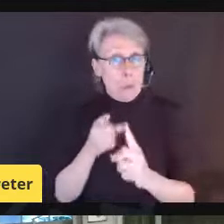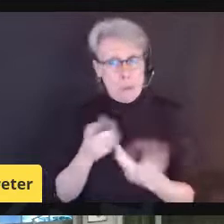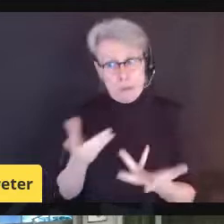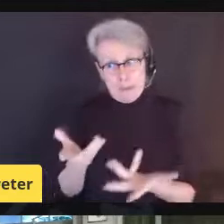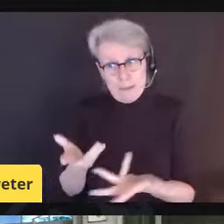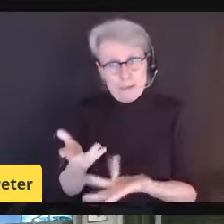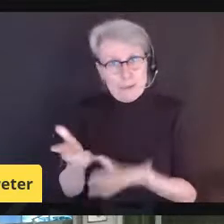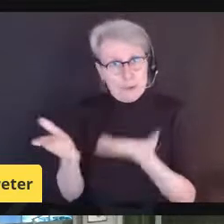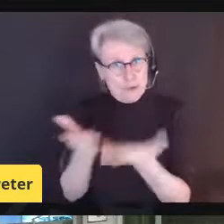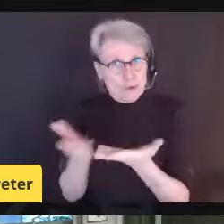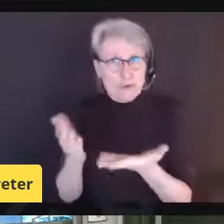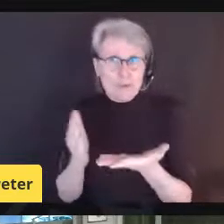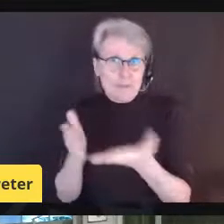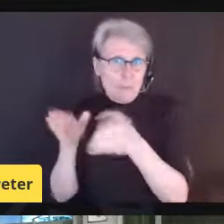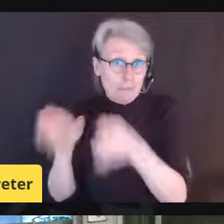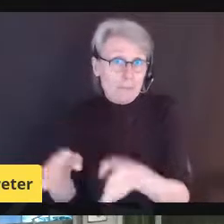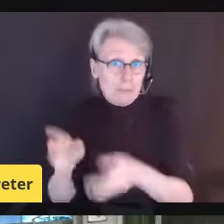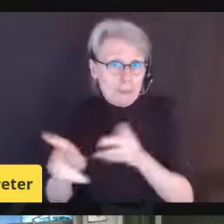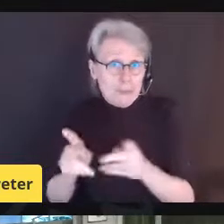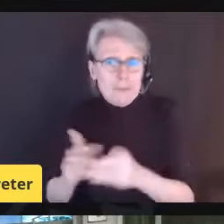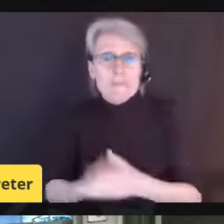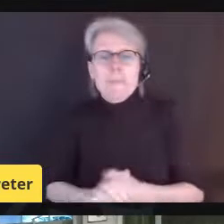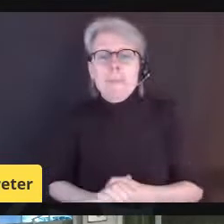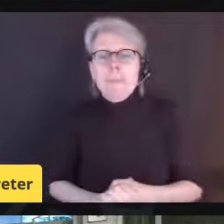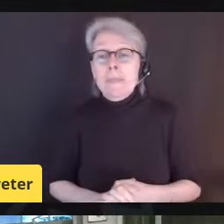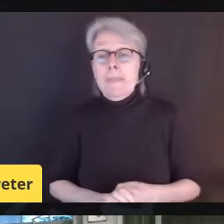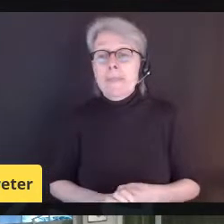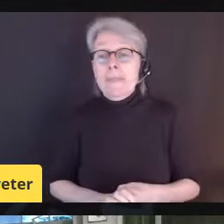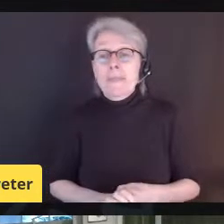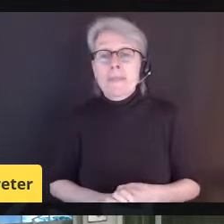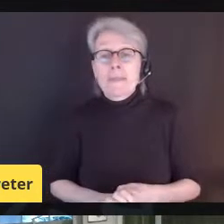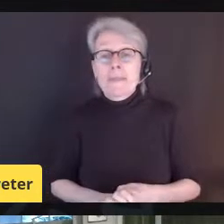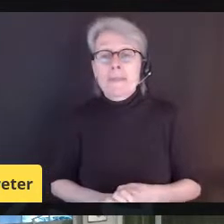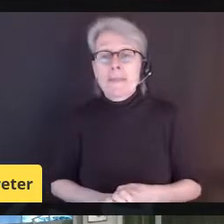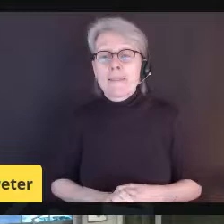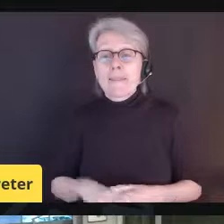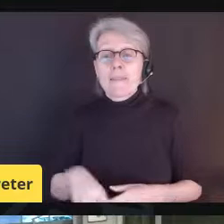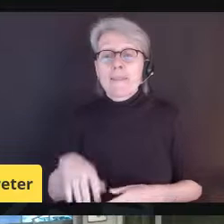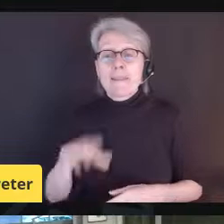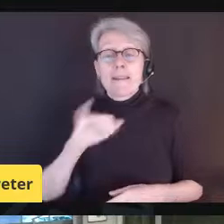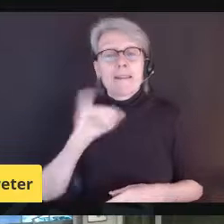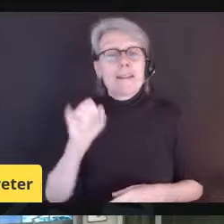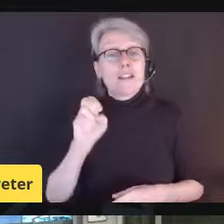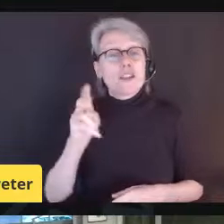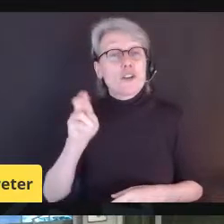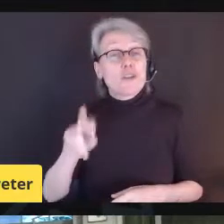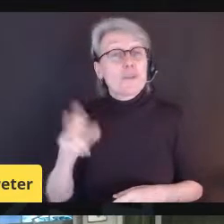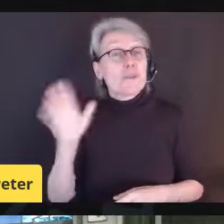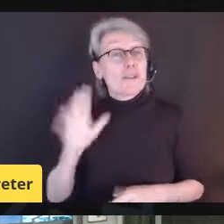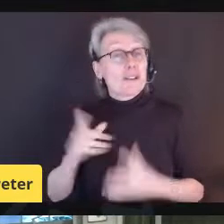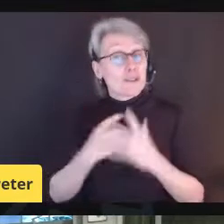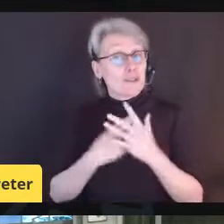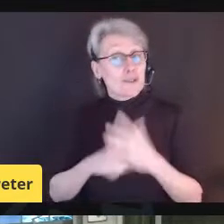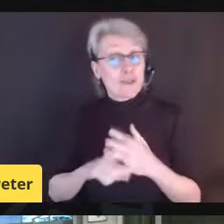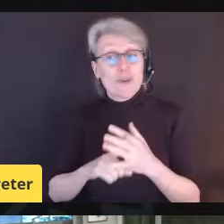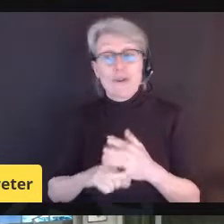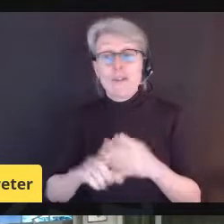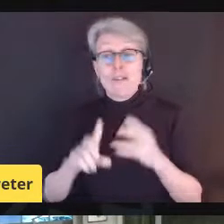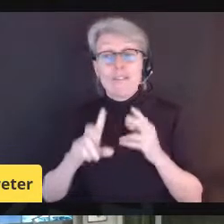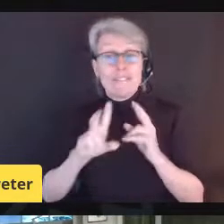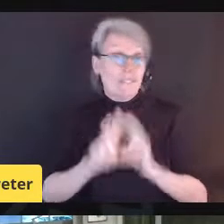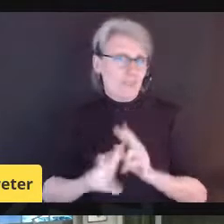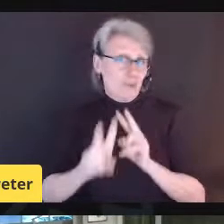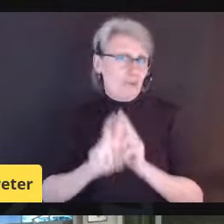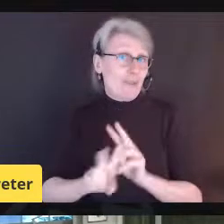for. So when I first started working in the funeral industry, it wasn't a plan of mine to